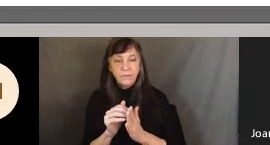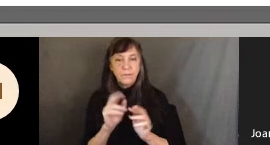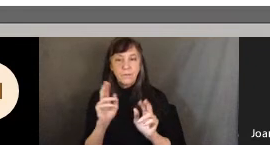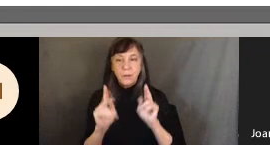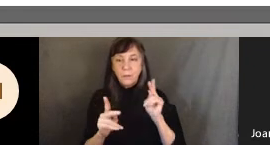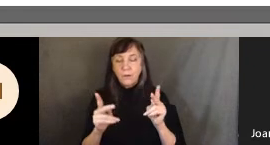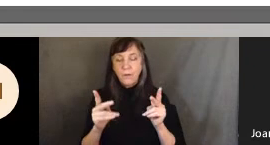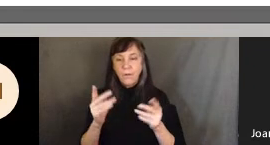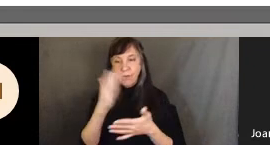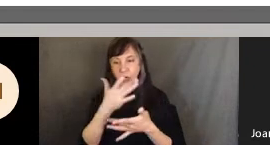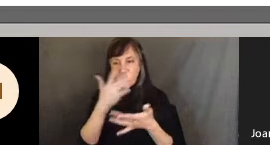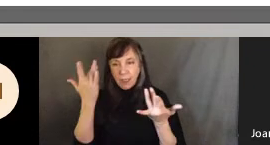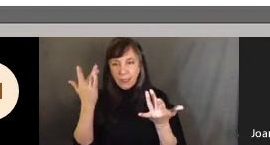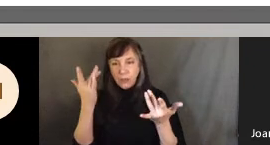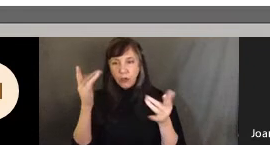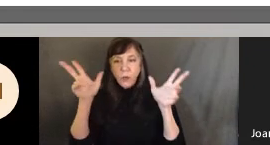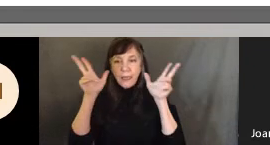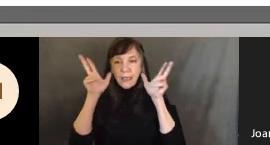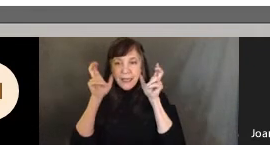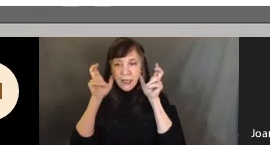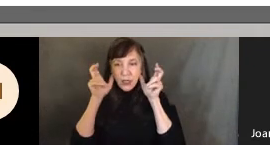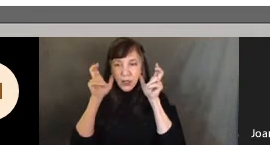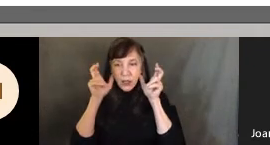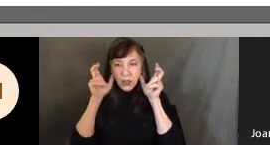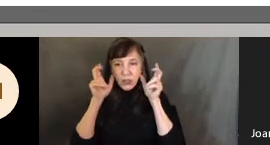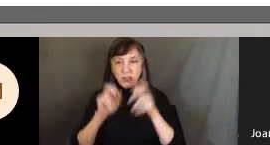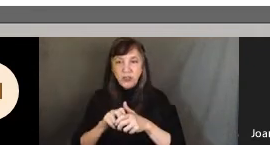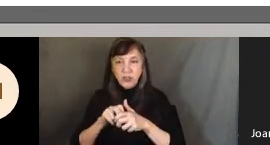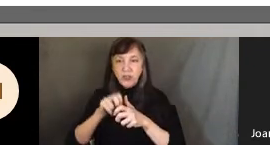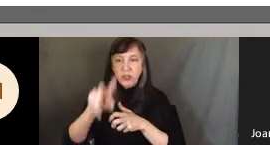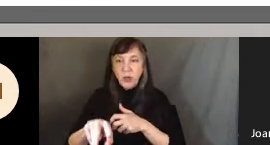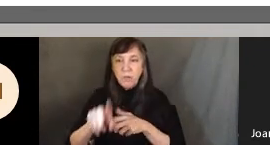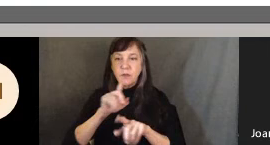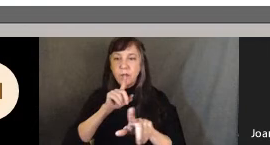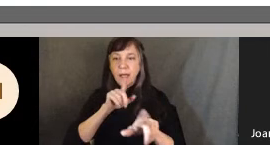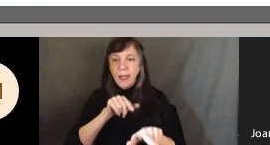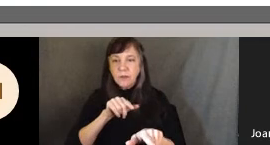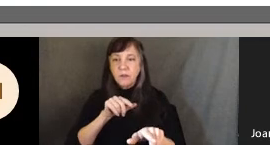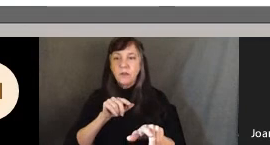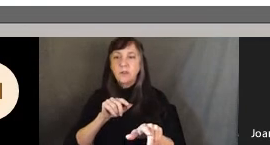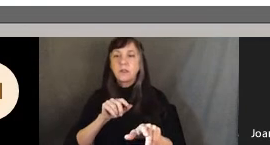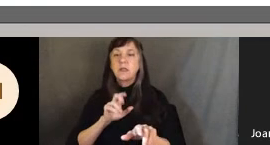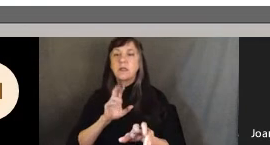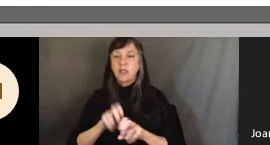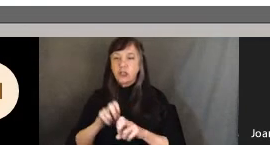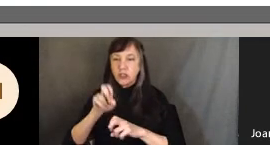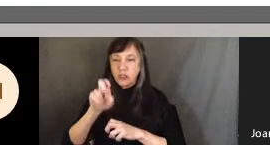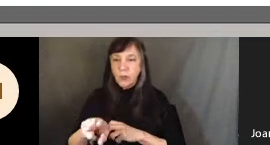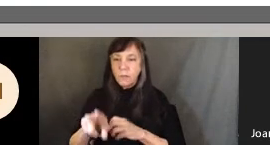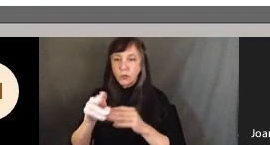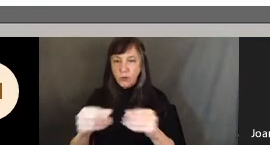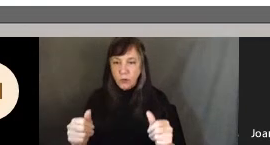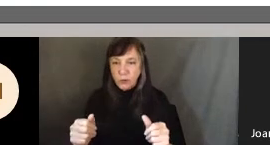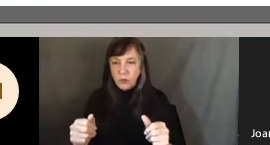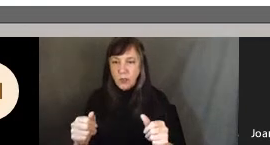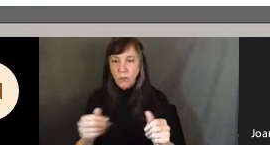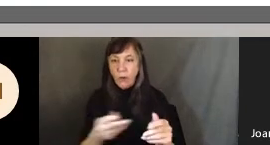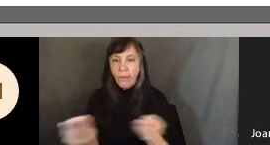forget to hear what the request is. We jump to conclusions. We're jumping to solutions. We're